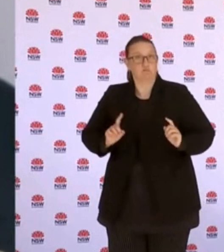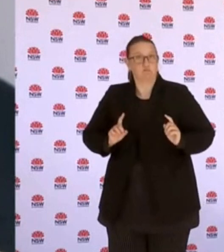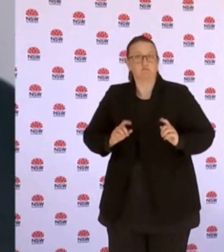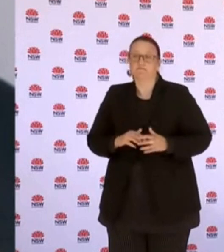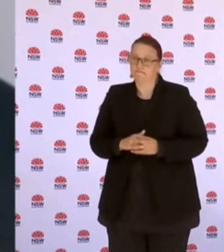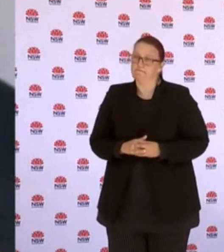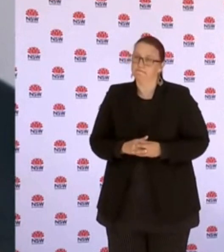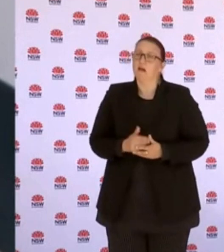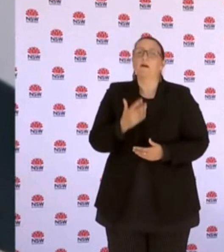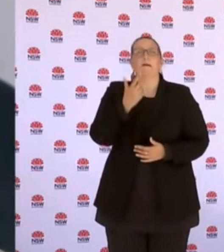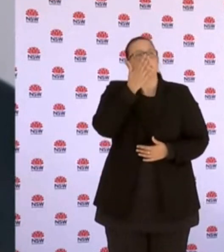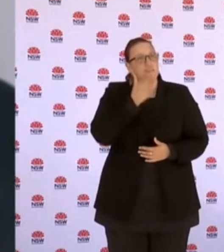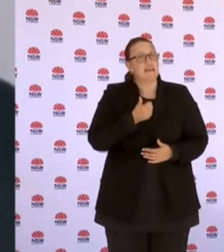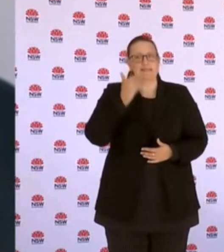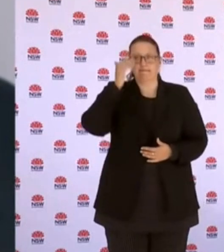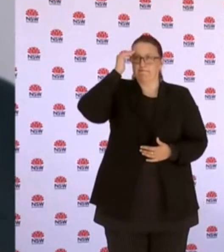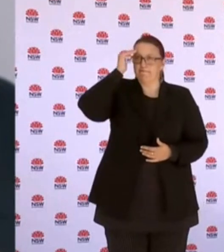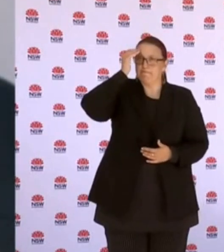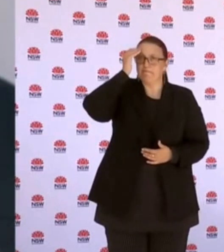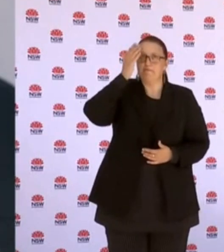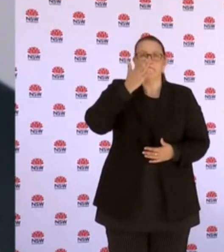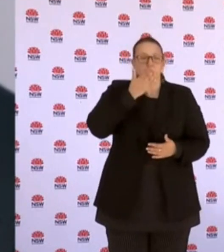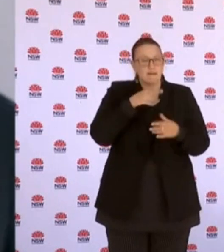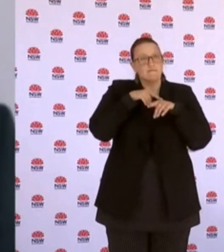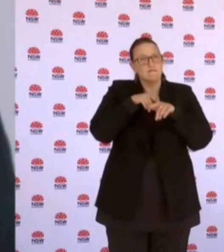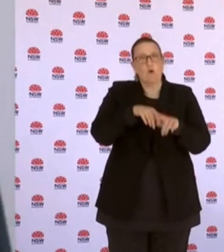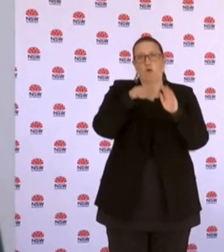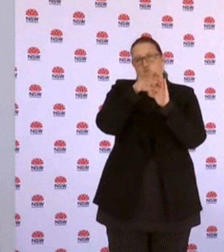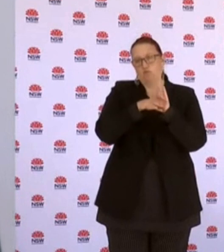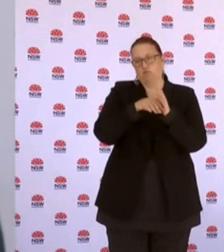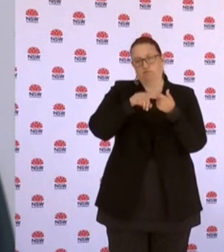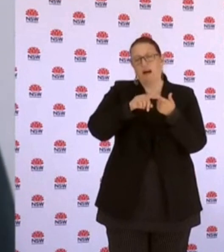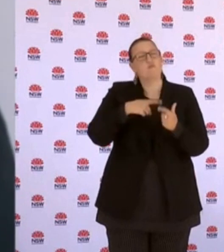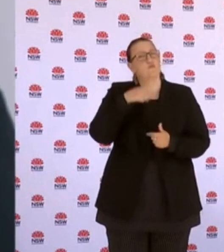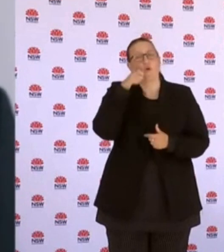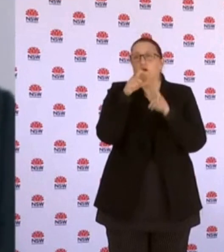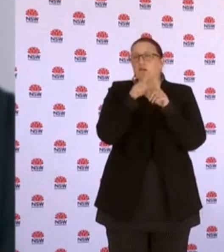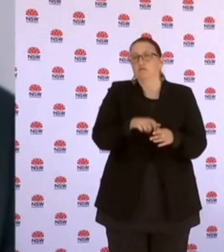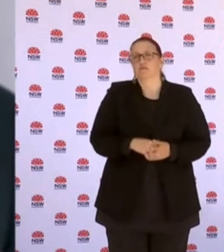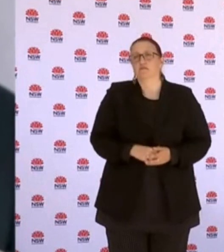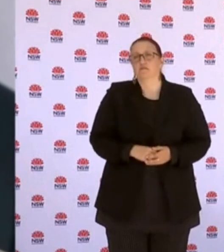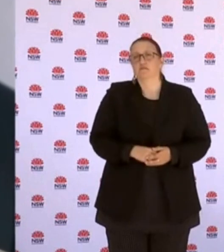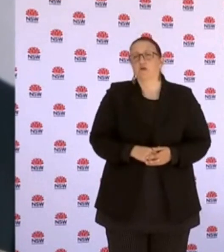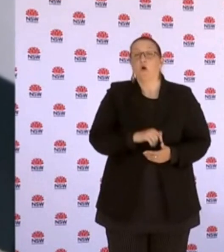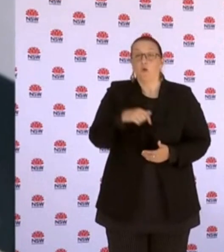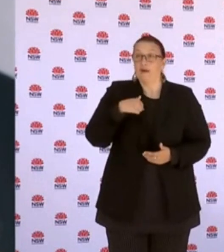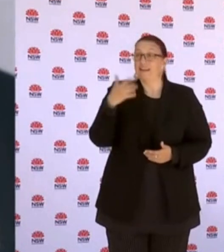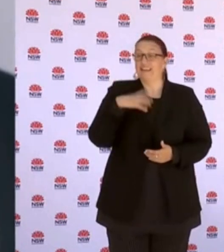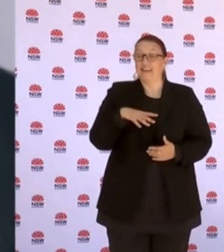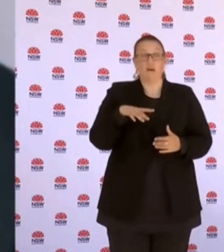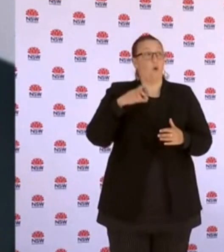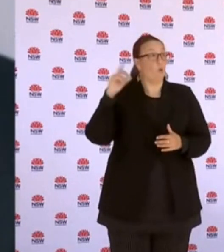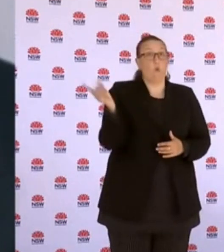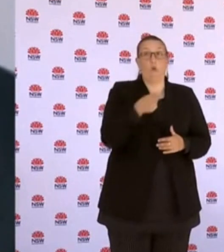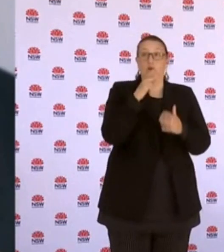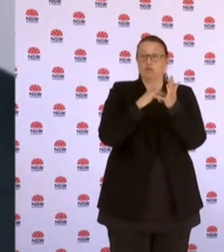the course. We want to see this turn around, and that's going to require macro action to decrease